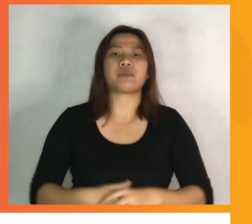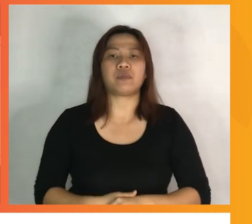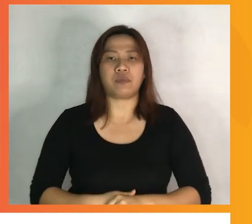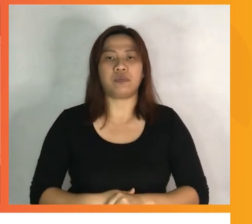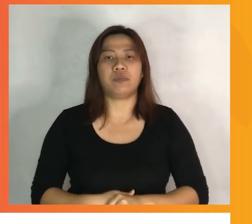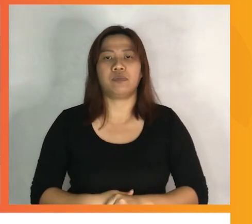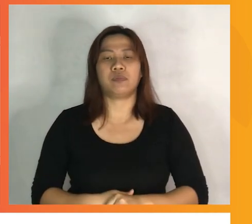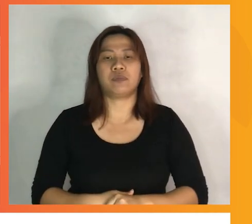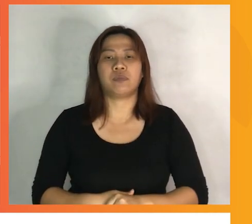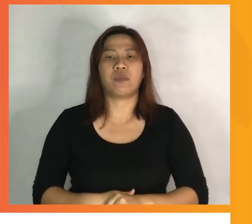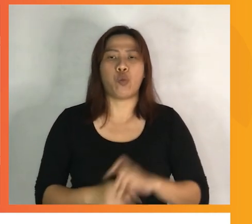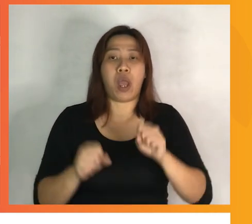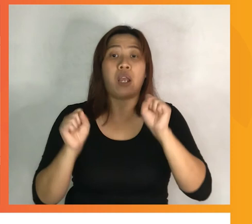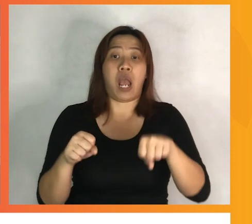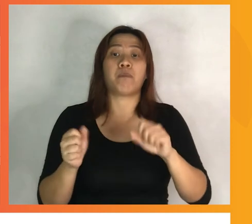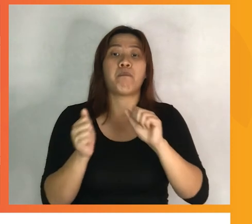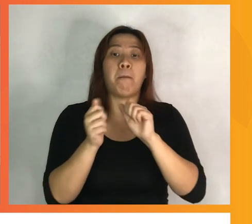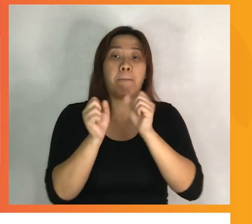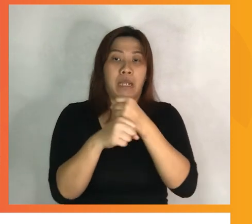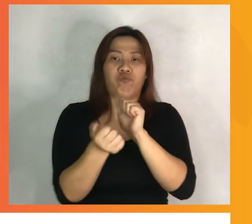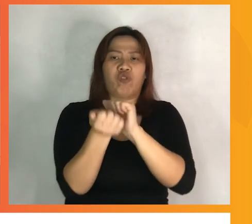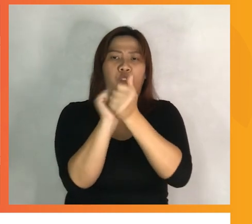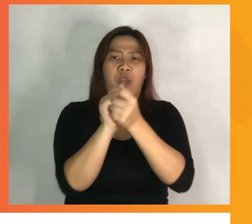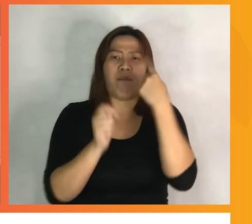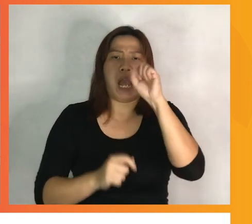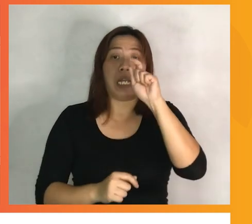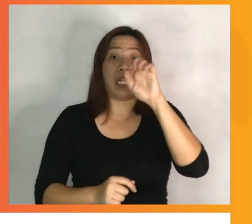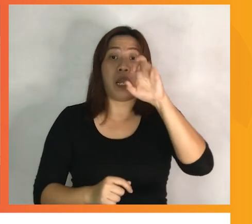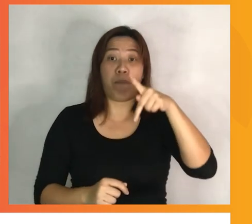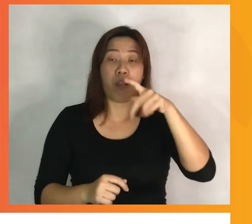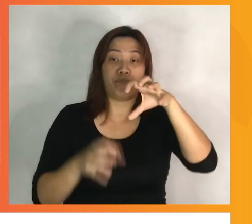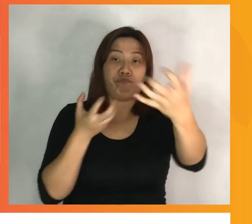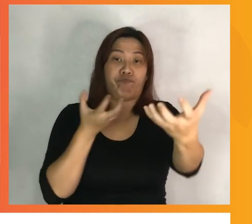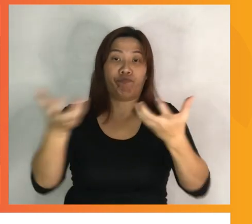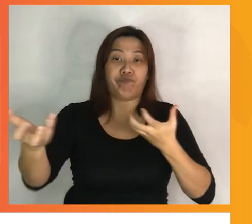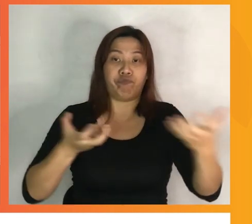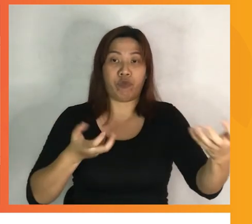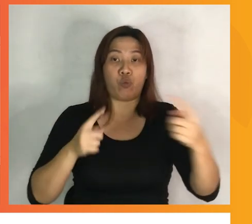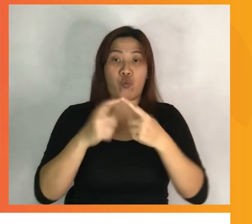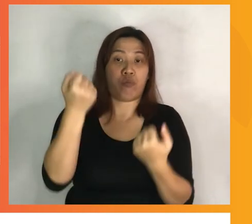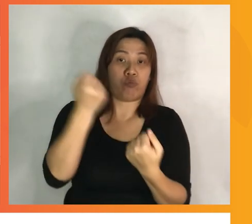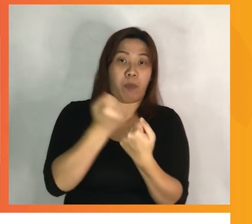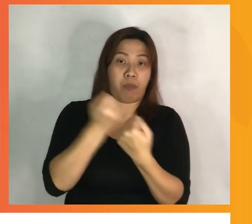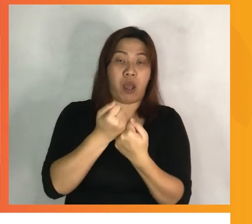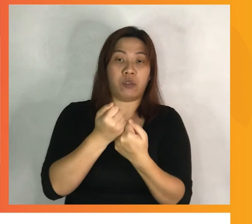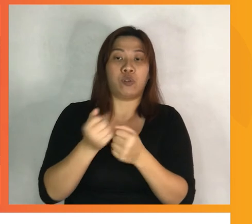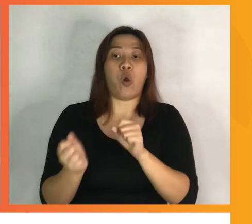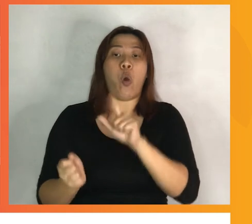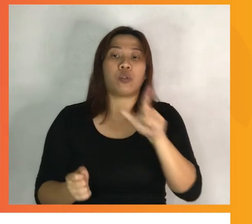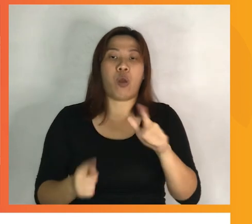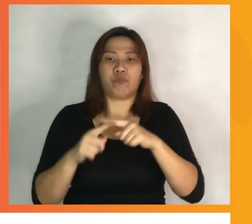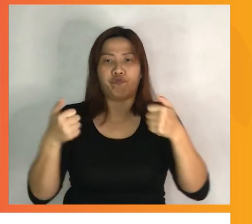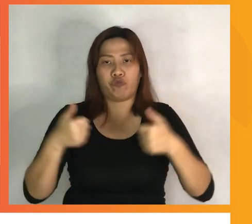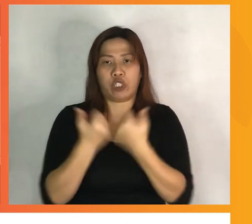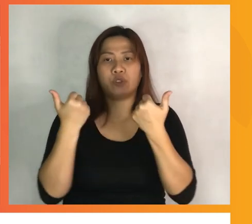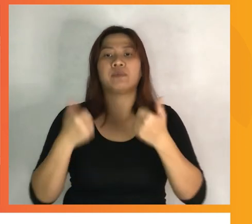and challenged. So you can make adjustments to the STEP components in order to support, but also to